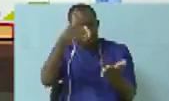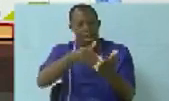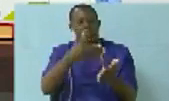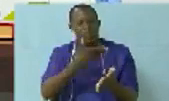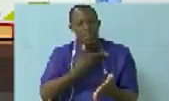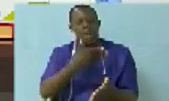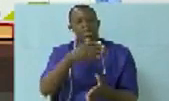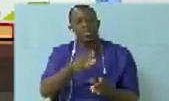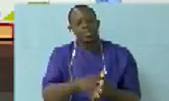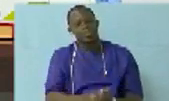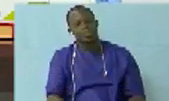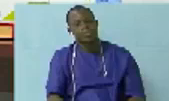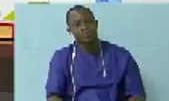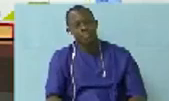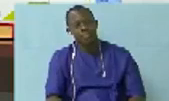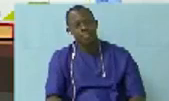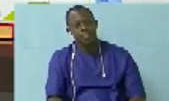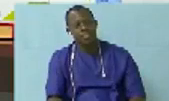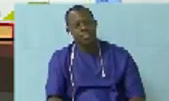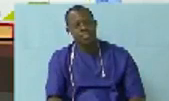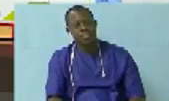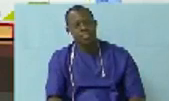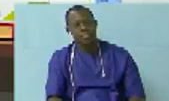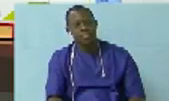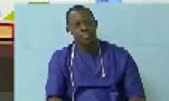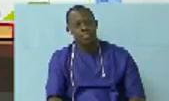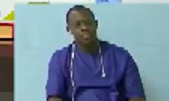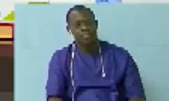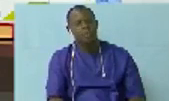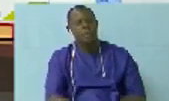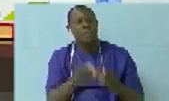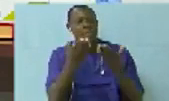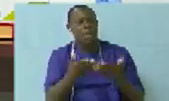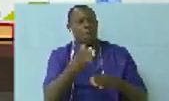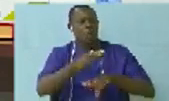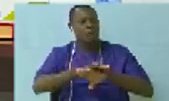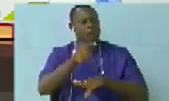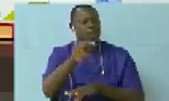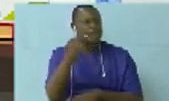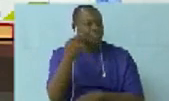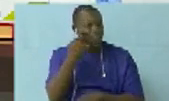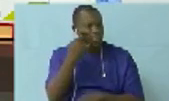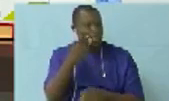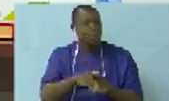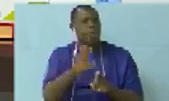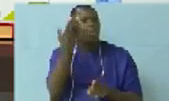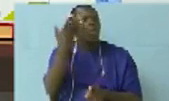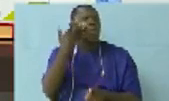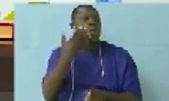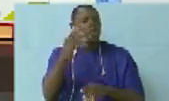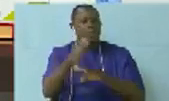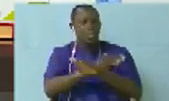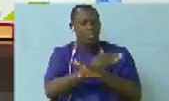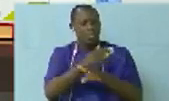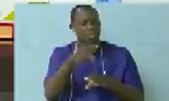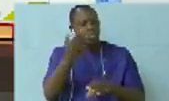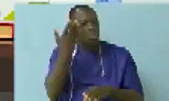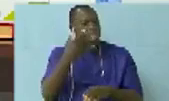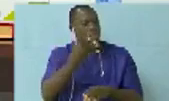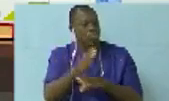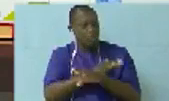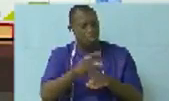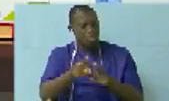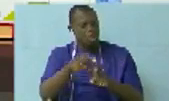Timothy Sanyang Provost. Then on this day, when I was to enter the